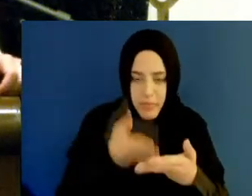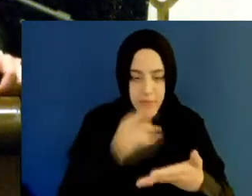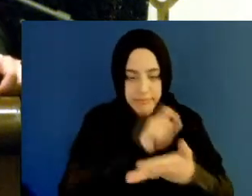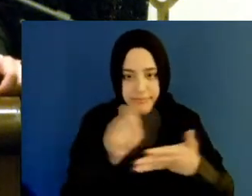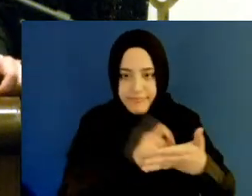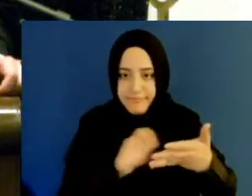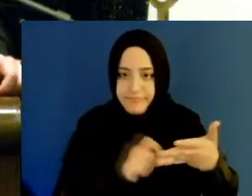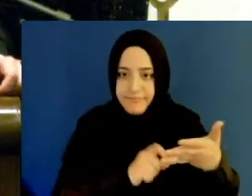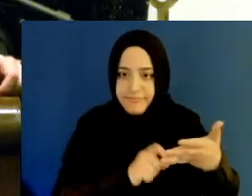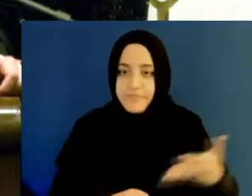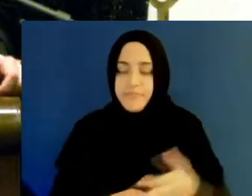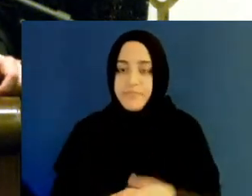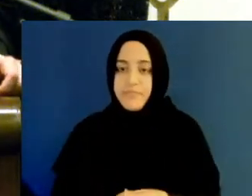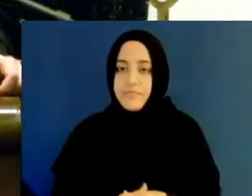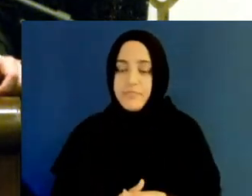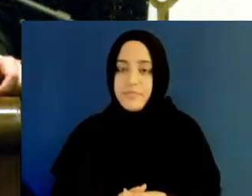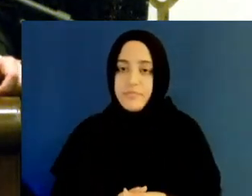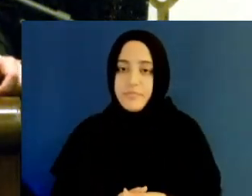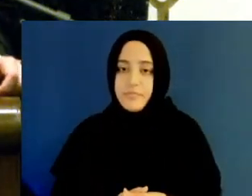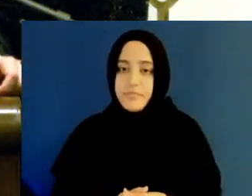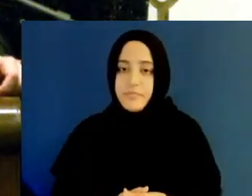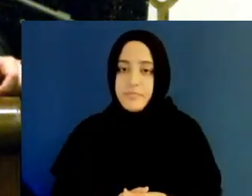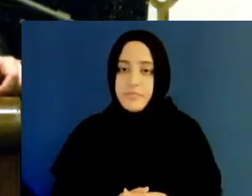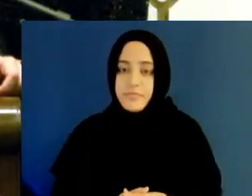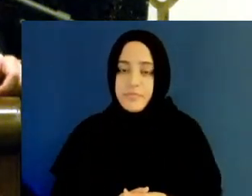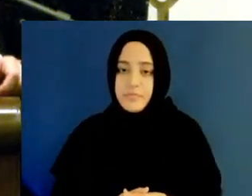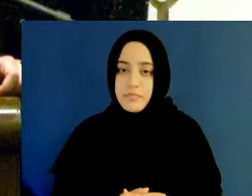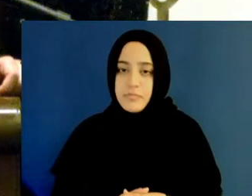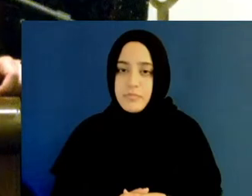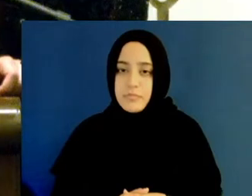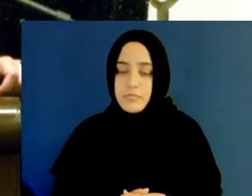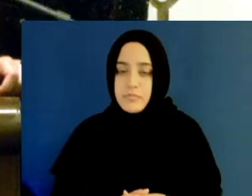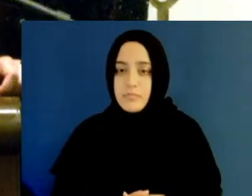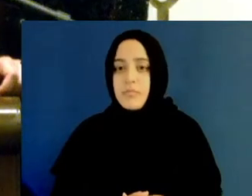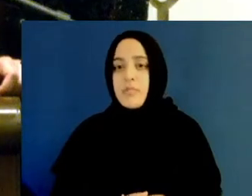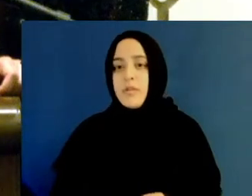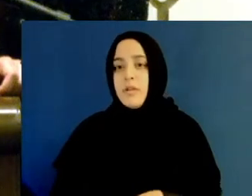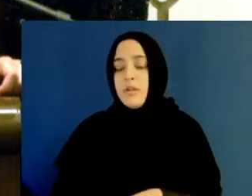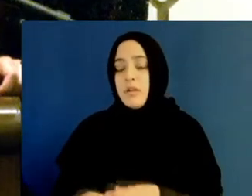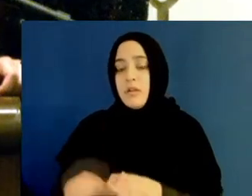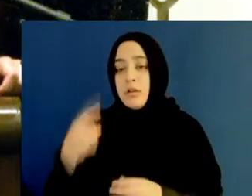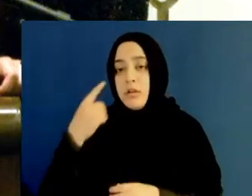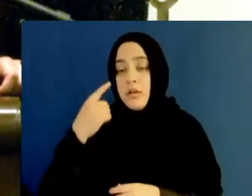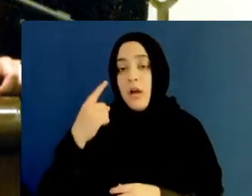al-Jawad. Ruhi lahum al-fida. Sallu ala Muhammad wa ala Muhammad.